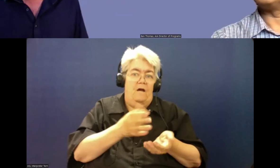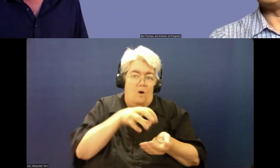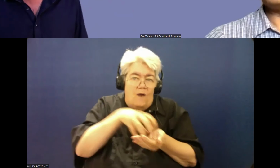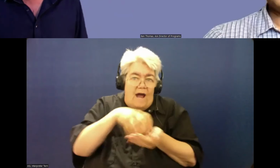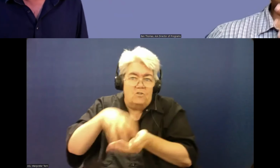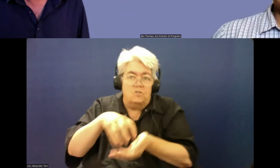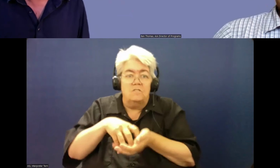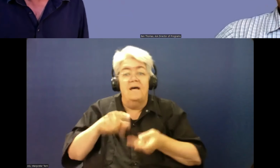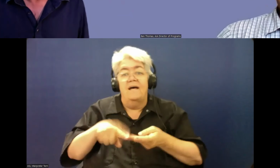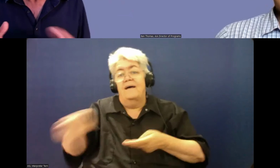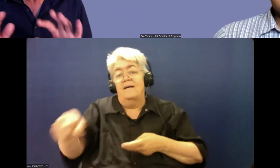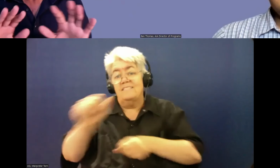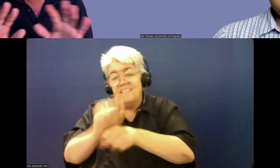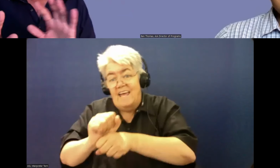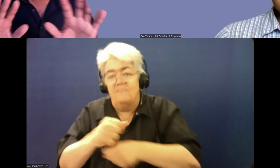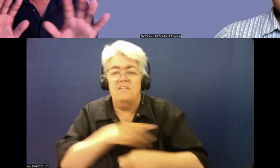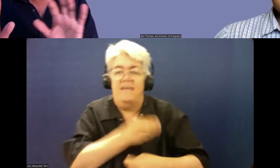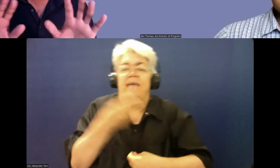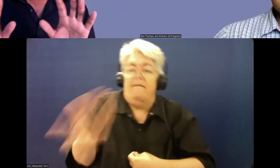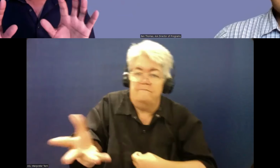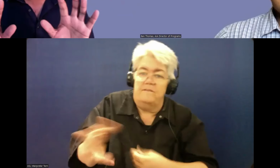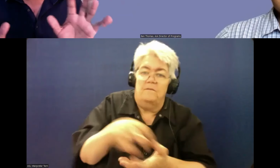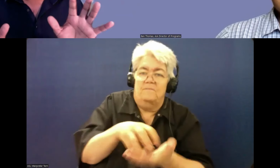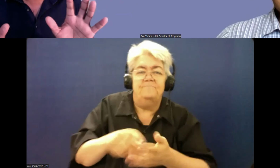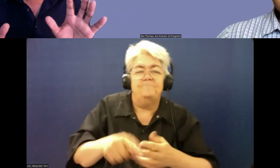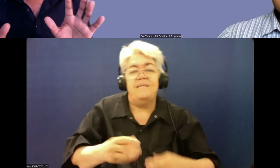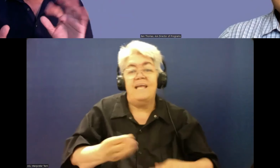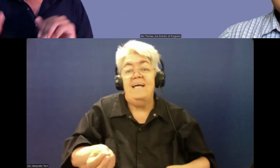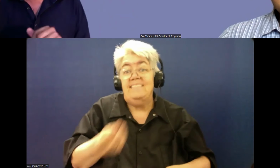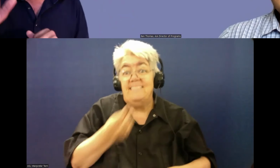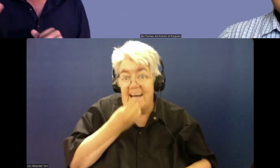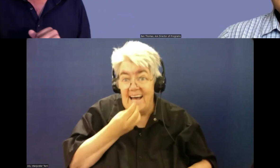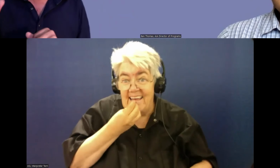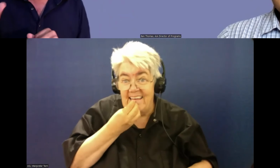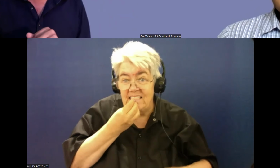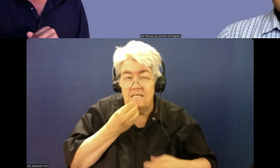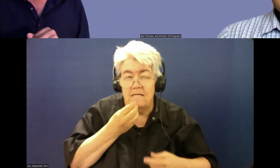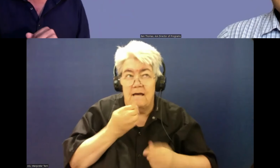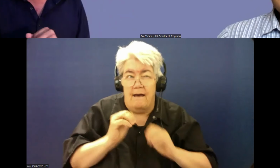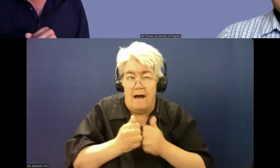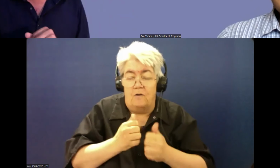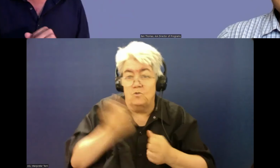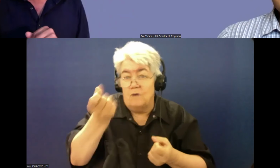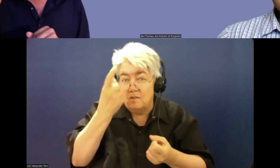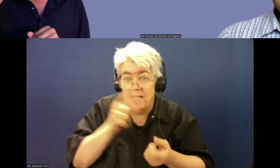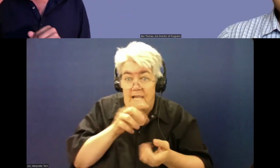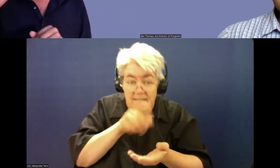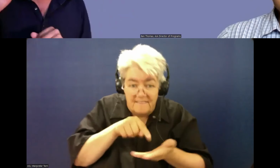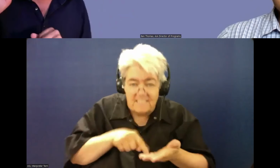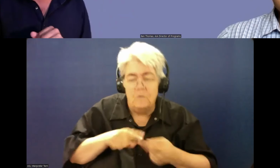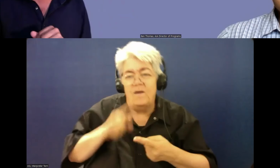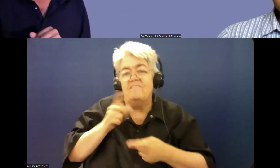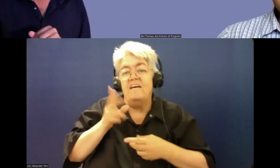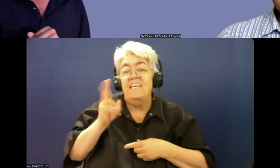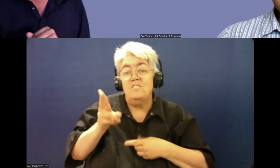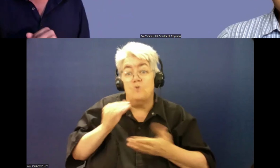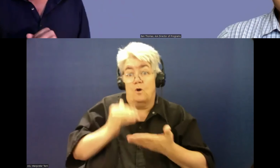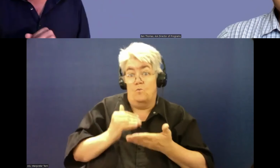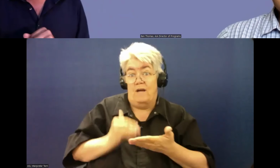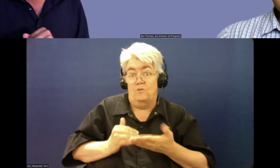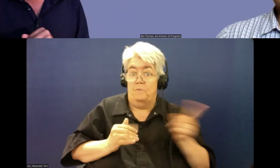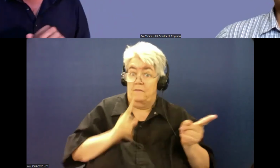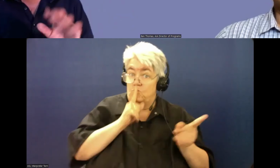we, our understanding of diet is not, it's not going to be precise because we've got information from the historical records, but whether that was adhered